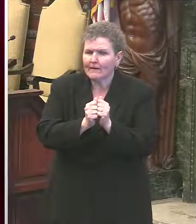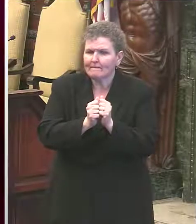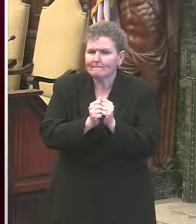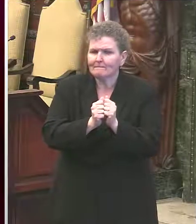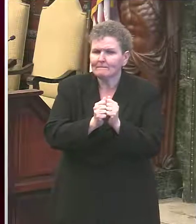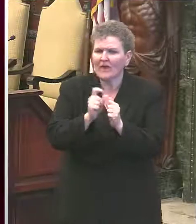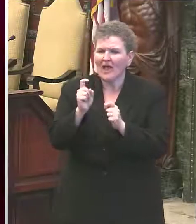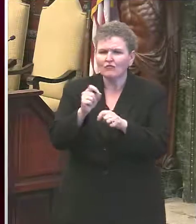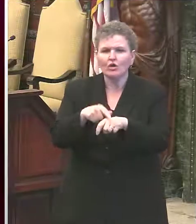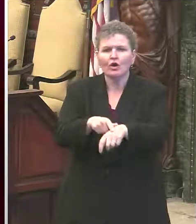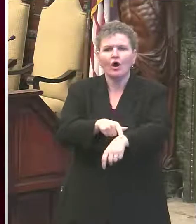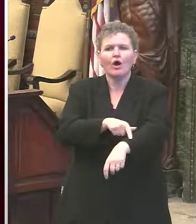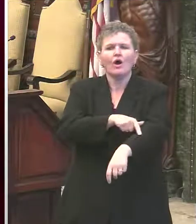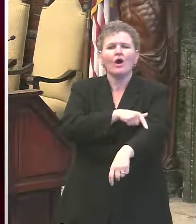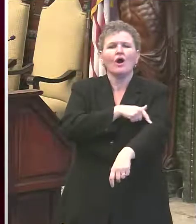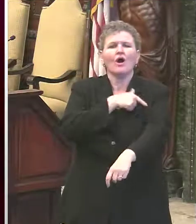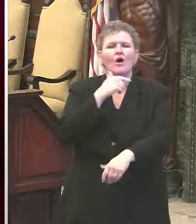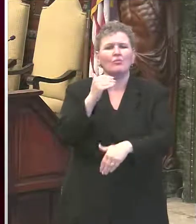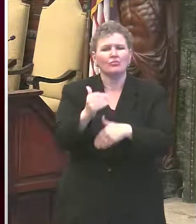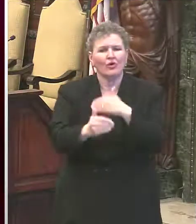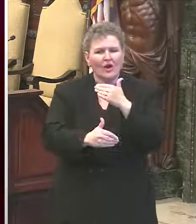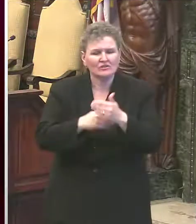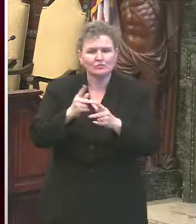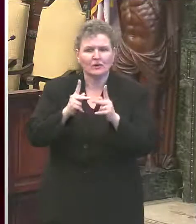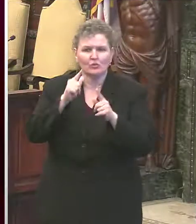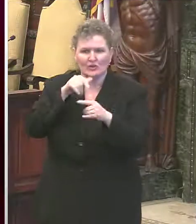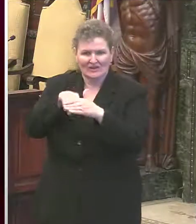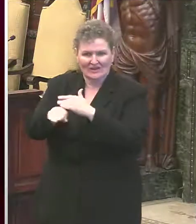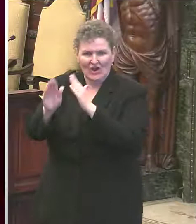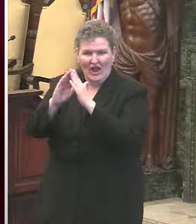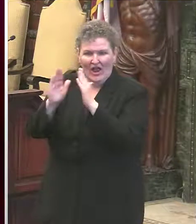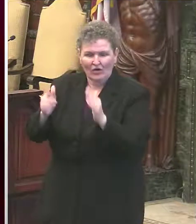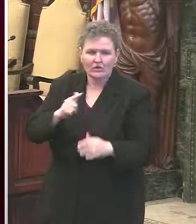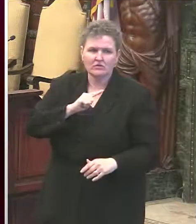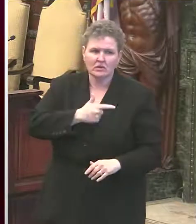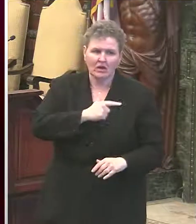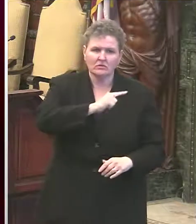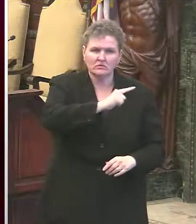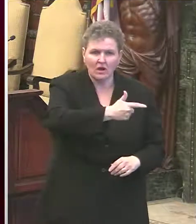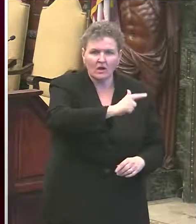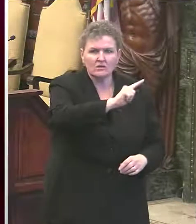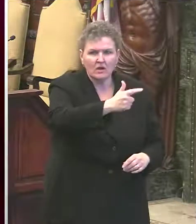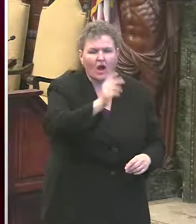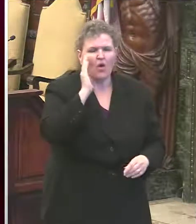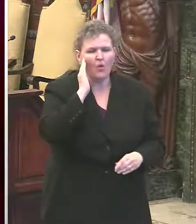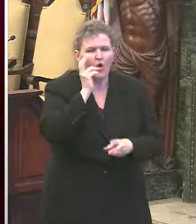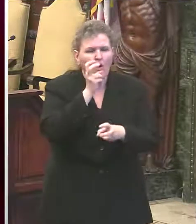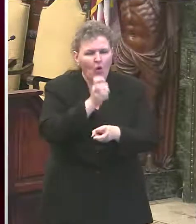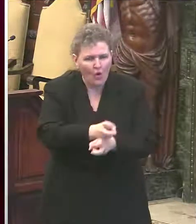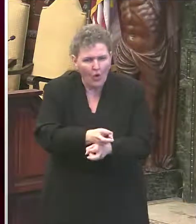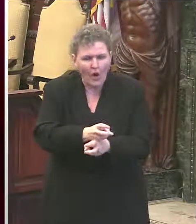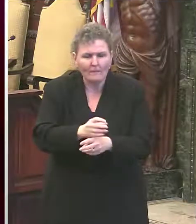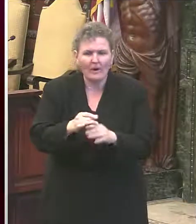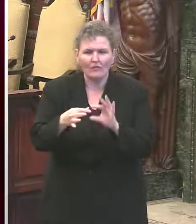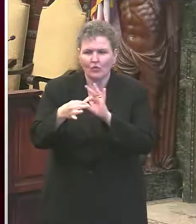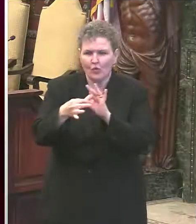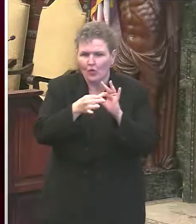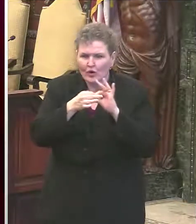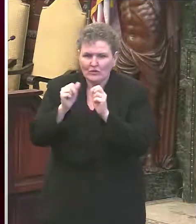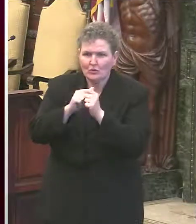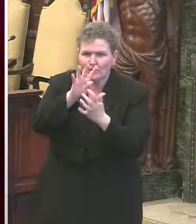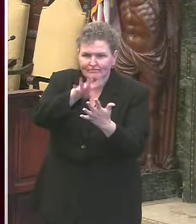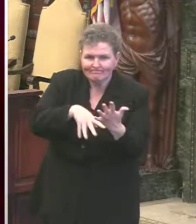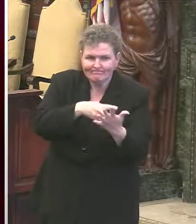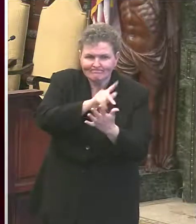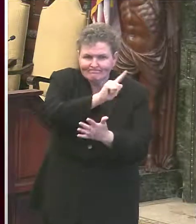are organizations that do go into homes that we are going to see if we can pair up with. And we'll see if we can generate lists of those people and get in